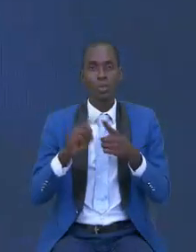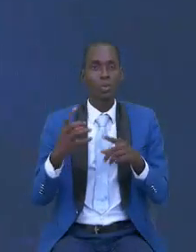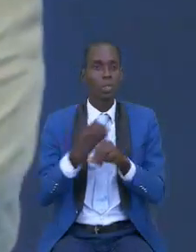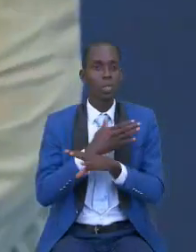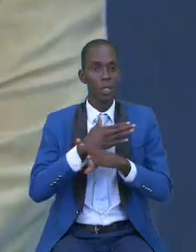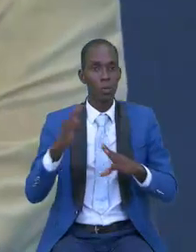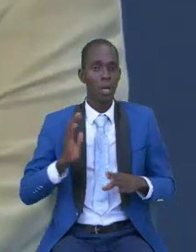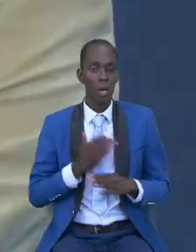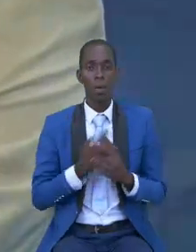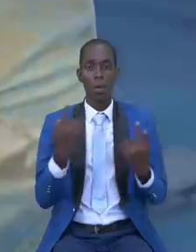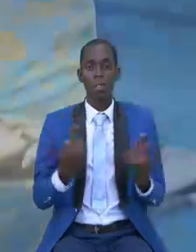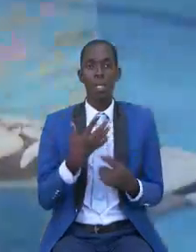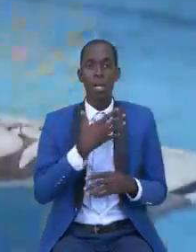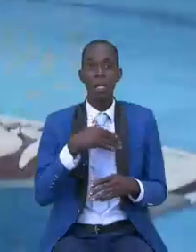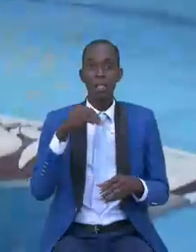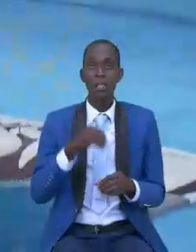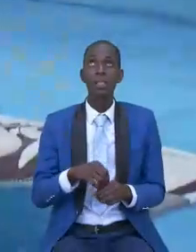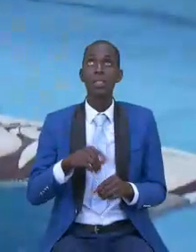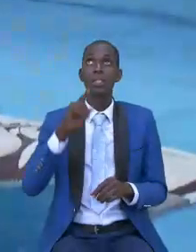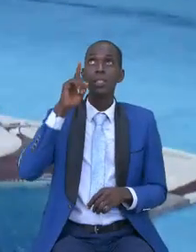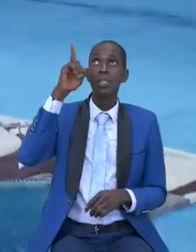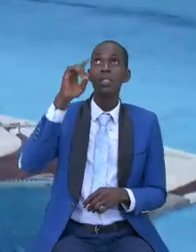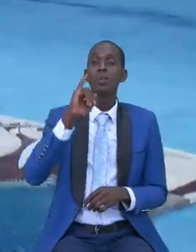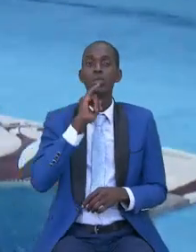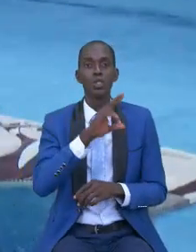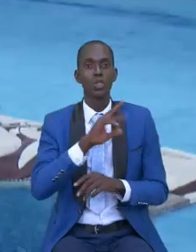sins, and in him is no sin. Then